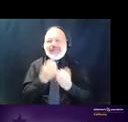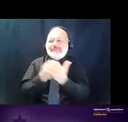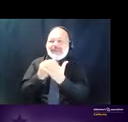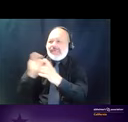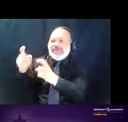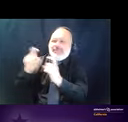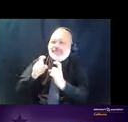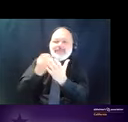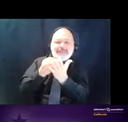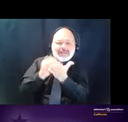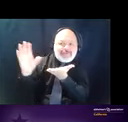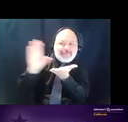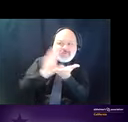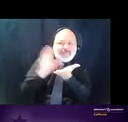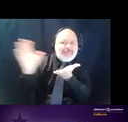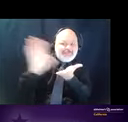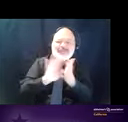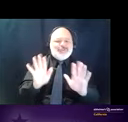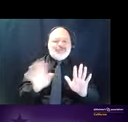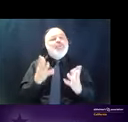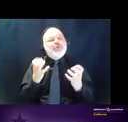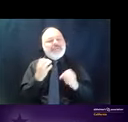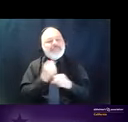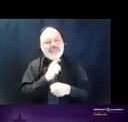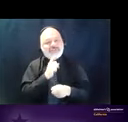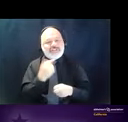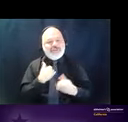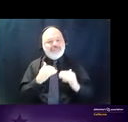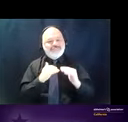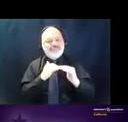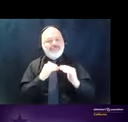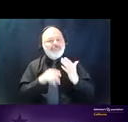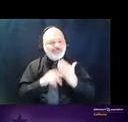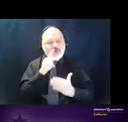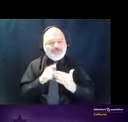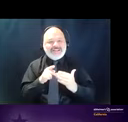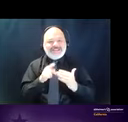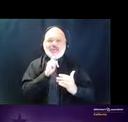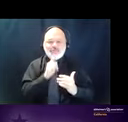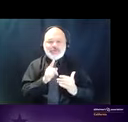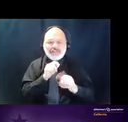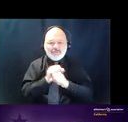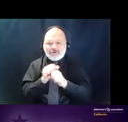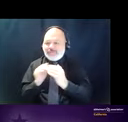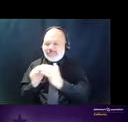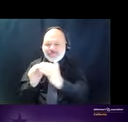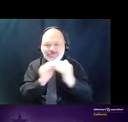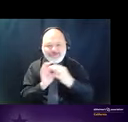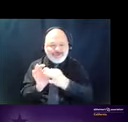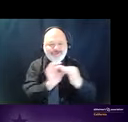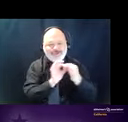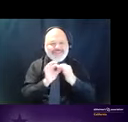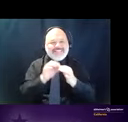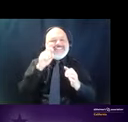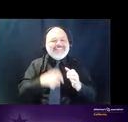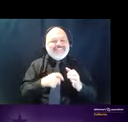2 year grant. It's really how can we make sure that we have horizontal programs that are really working on needs and that has